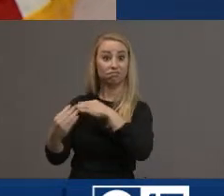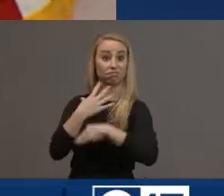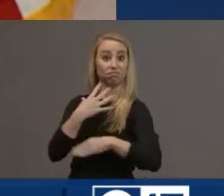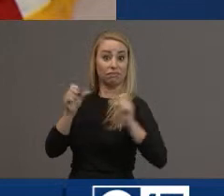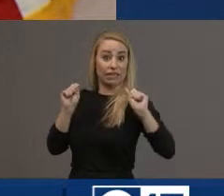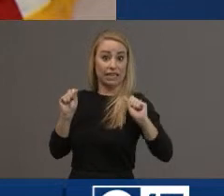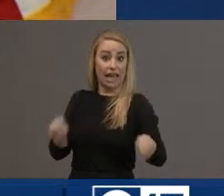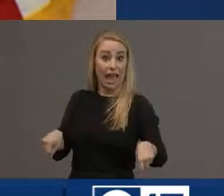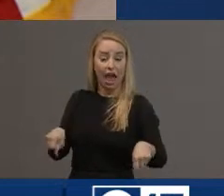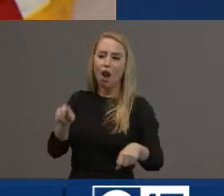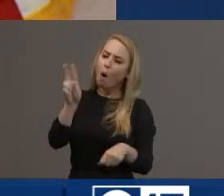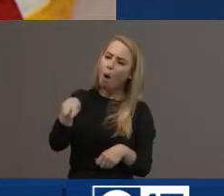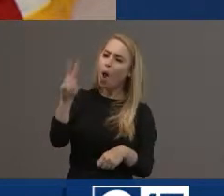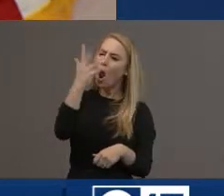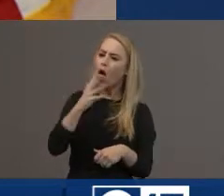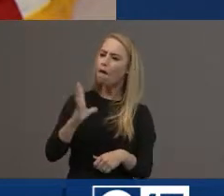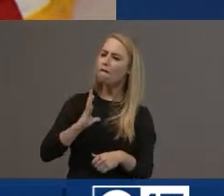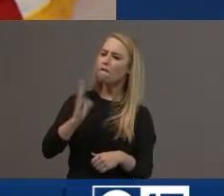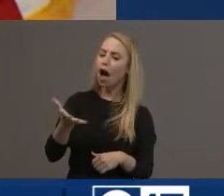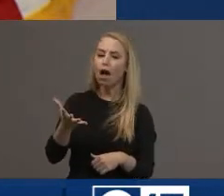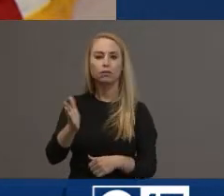doesn't mean they aren't carrying the virus.